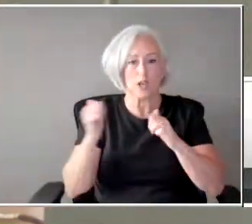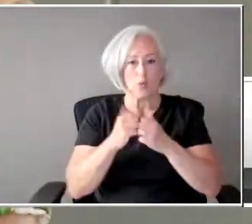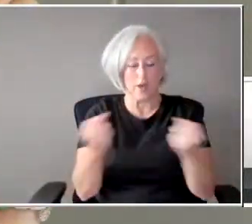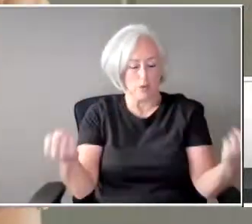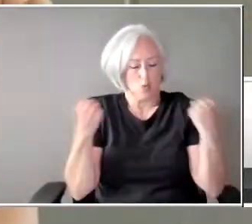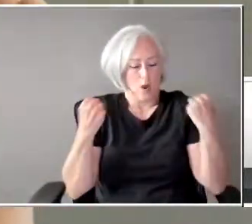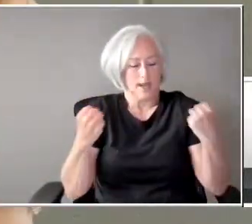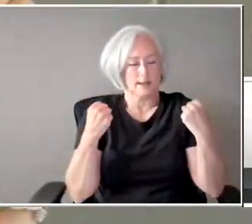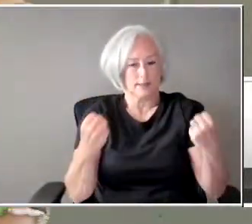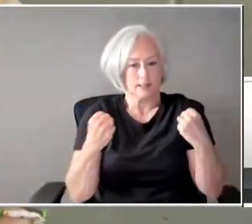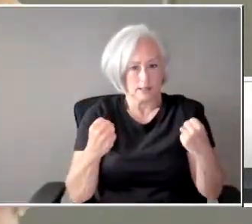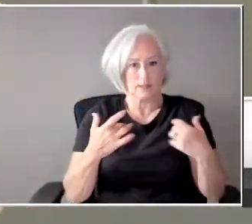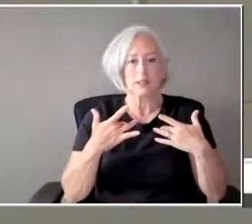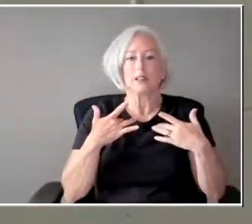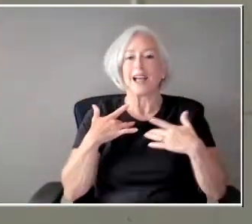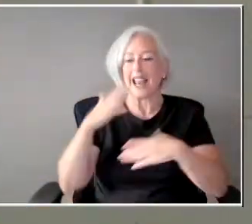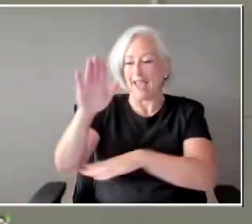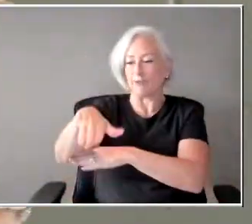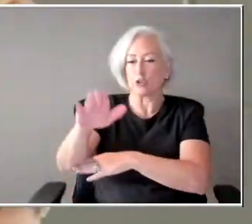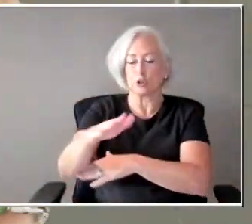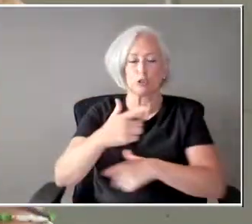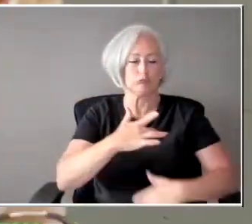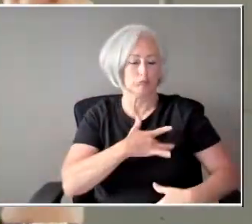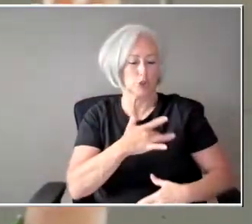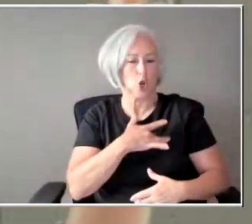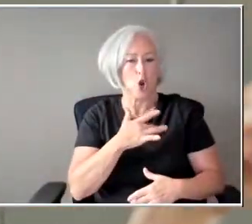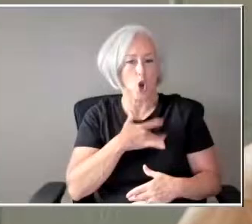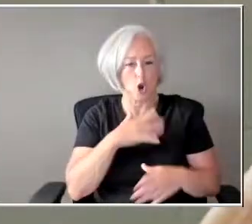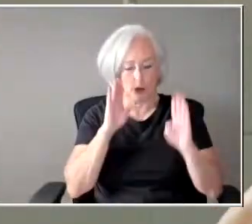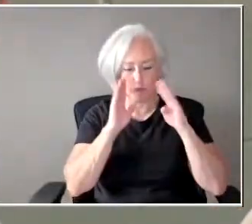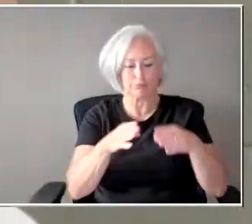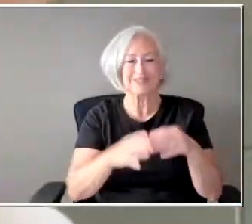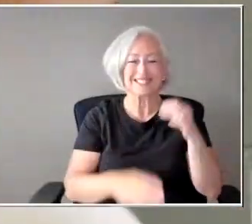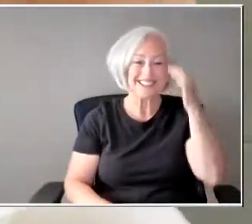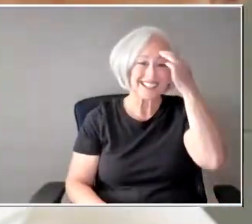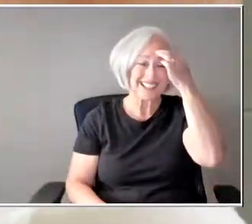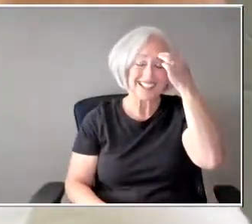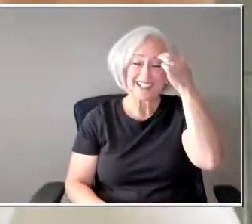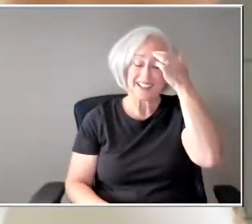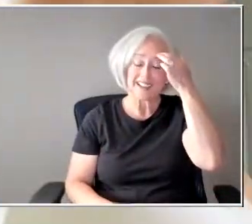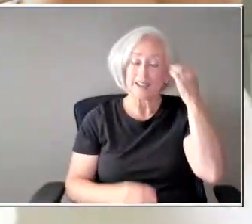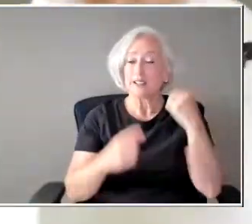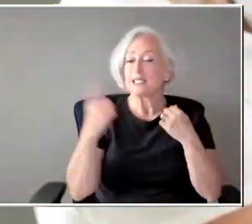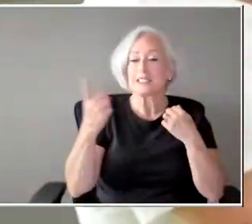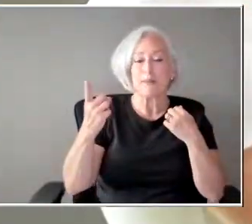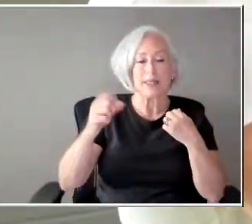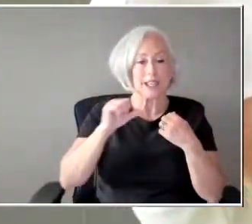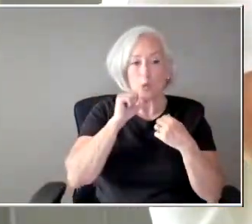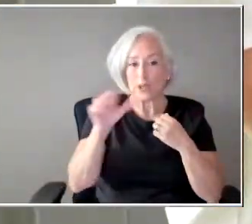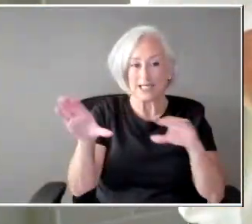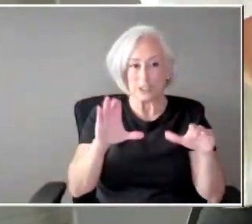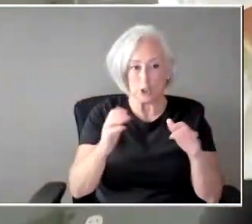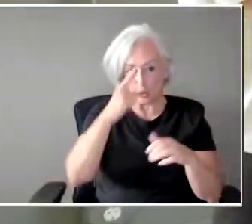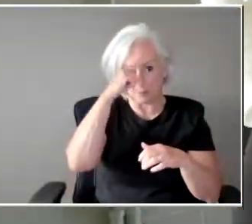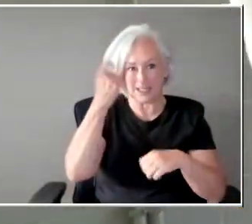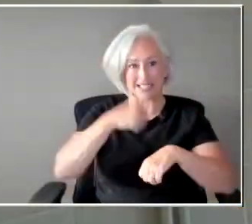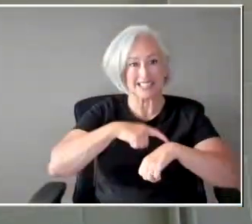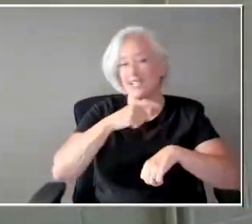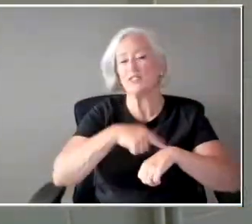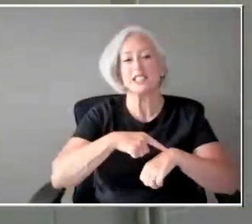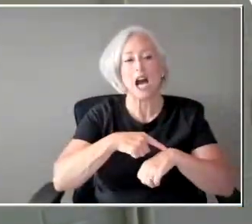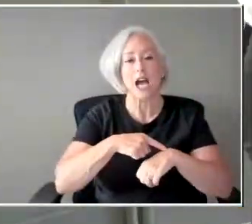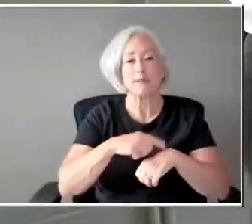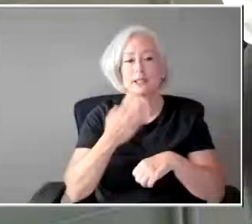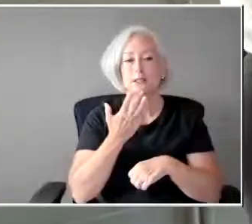usually some cardio in the afternoon. All right, all right. So something that we did not do because of time, we didn't do a warm-up.